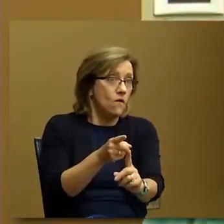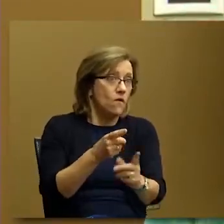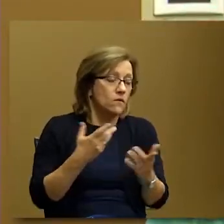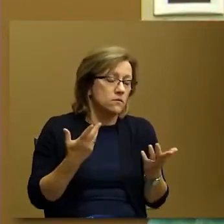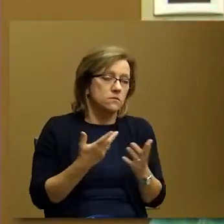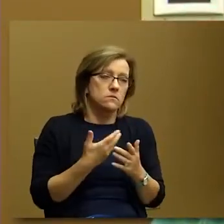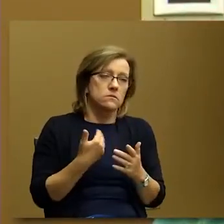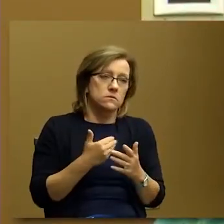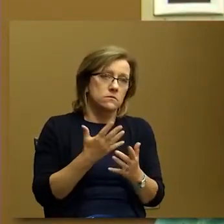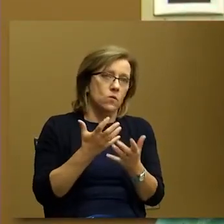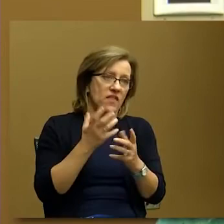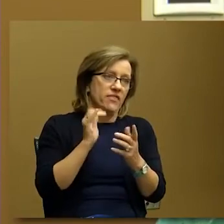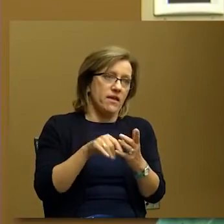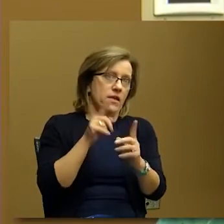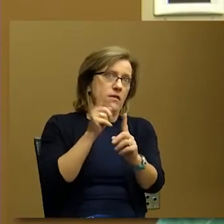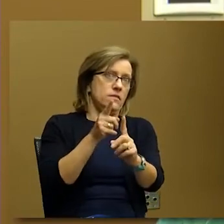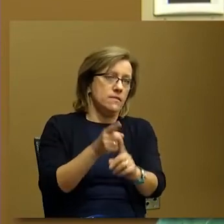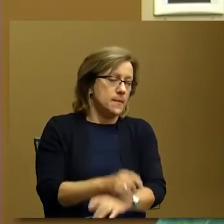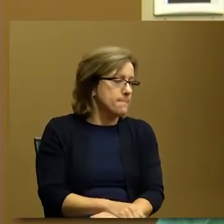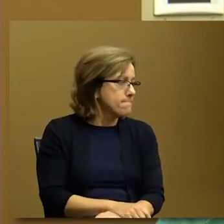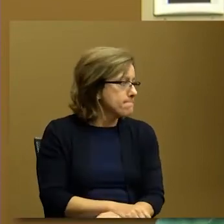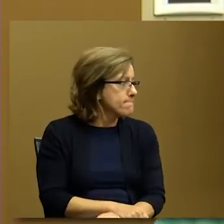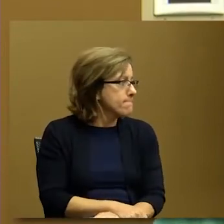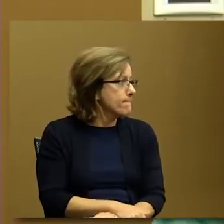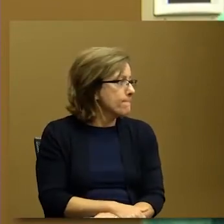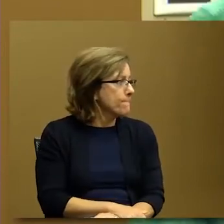utopia. Okay.